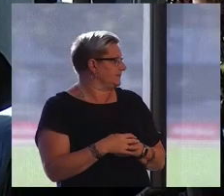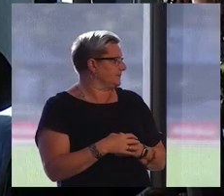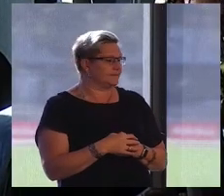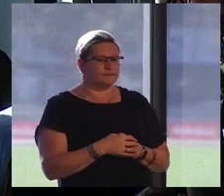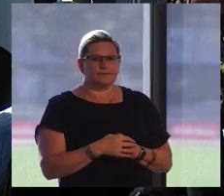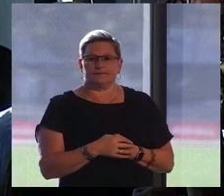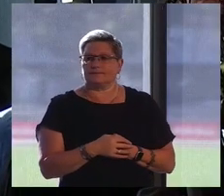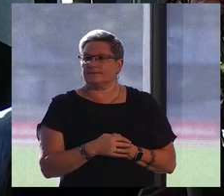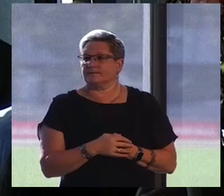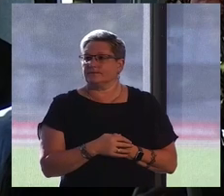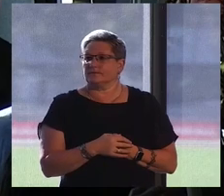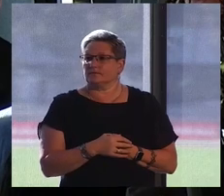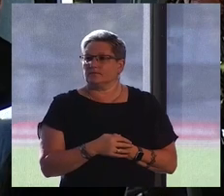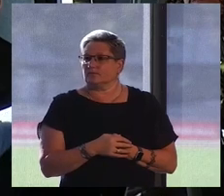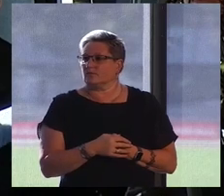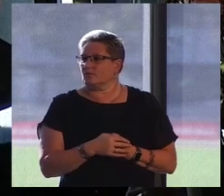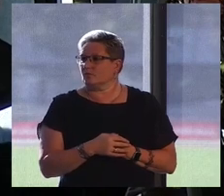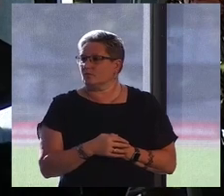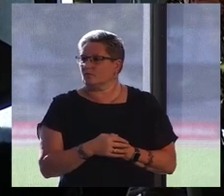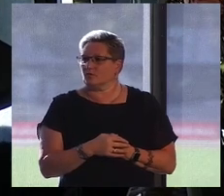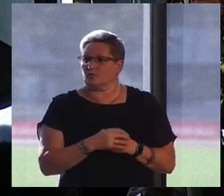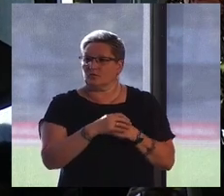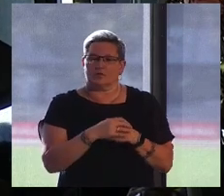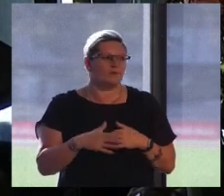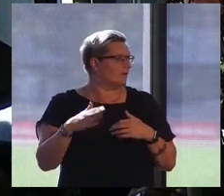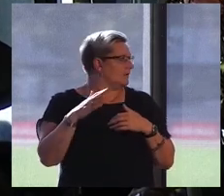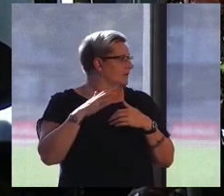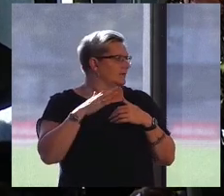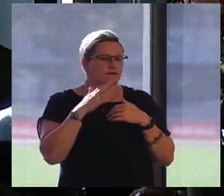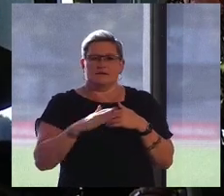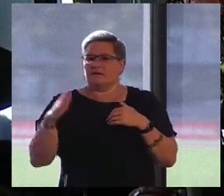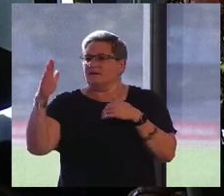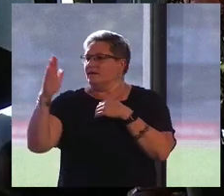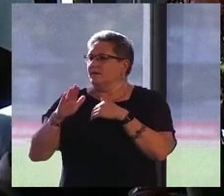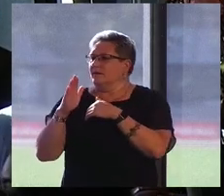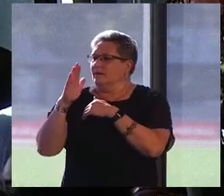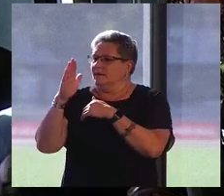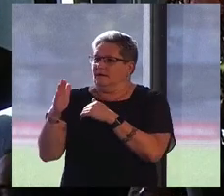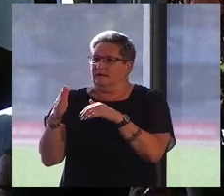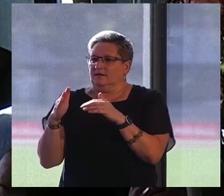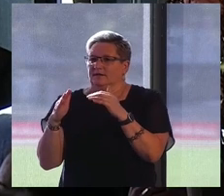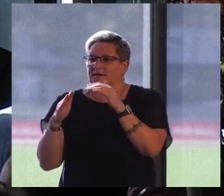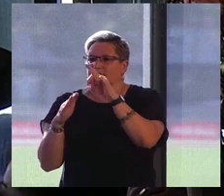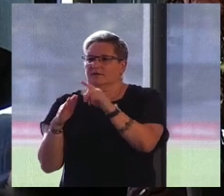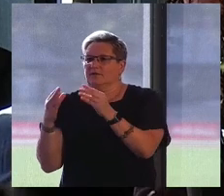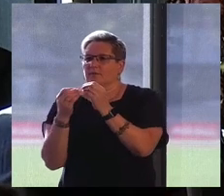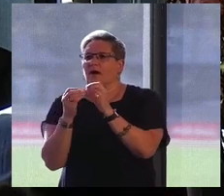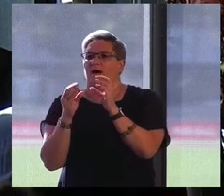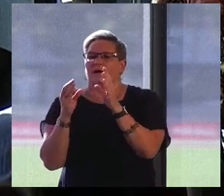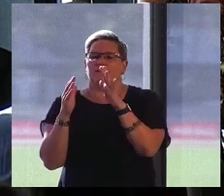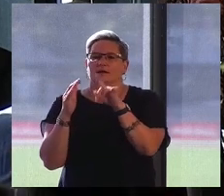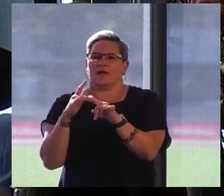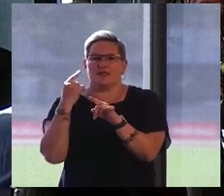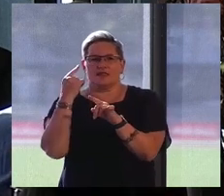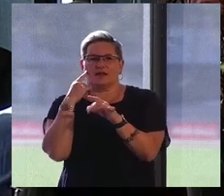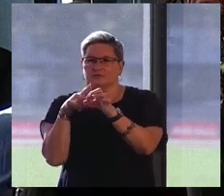Hi all, it's Tamara from Buy Nothing New Month and the New Joneses. Thank you for today. I think my question is probably to you, Anna, and it